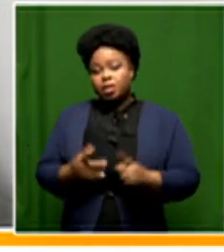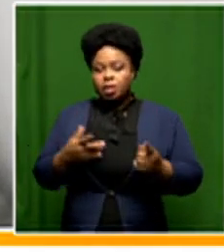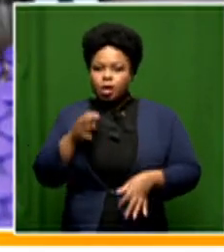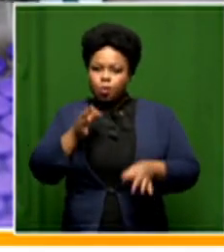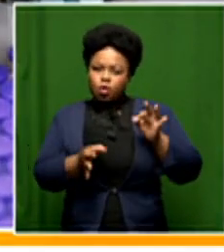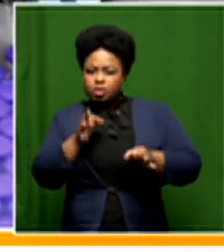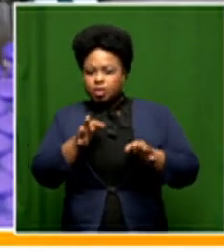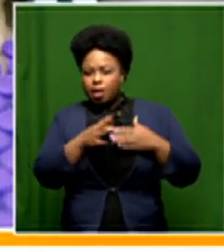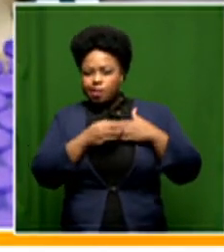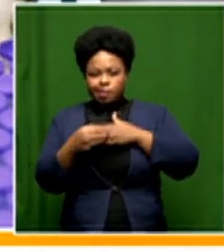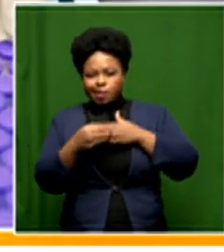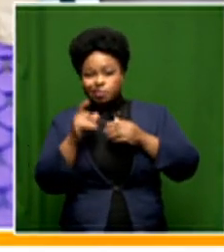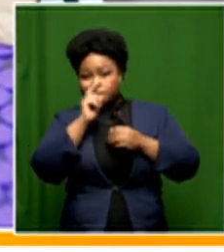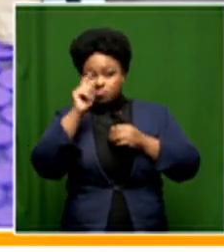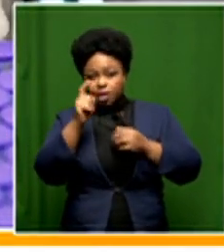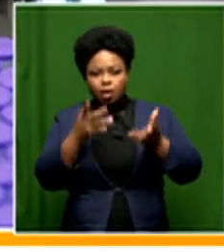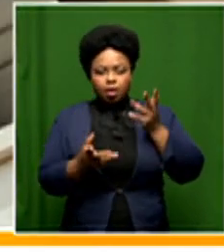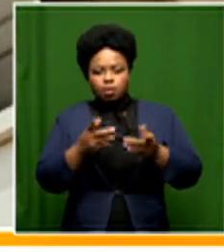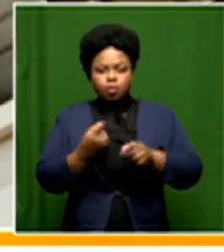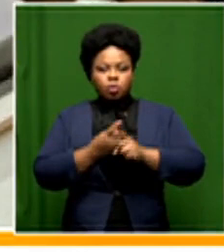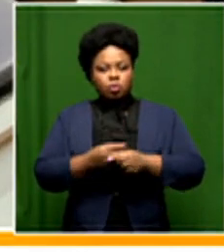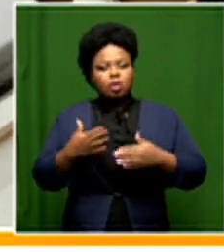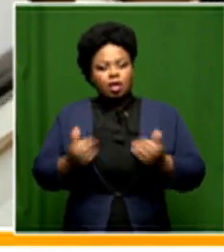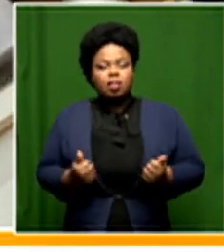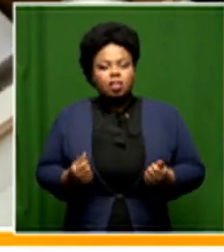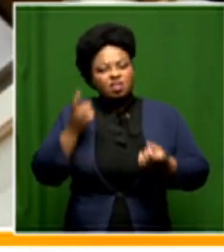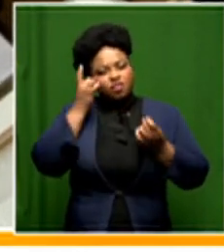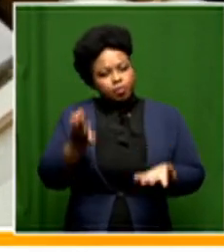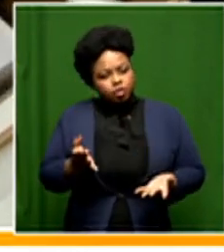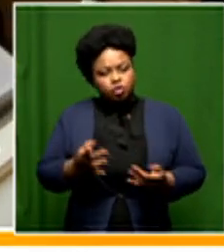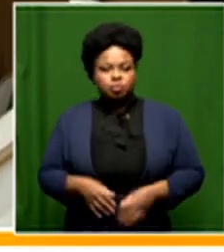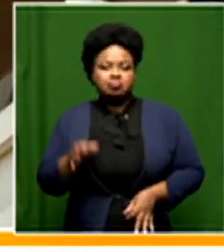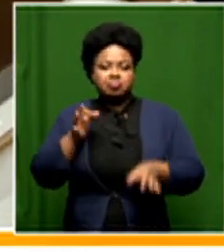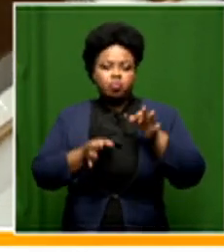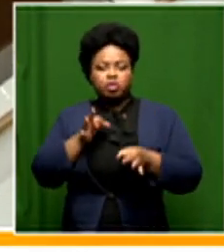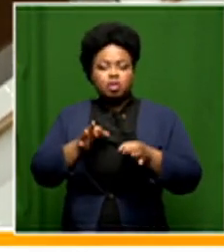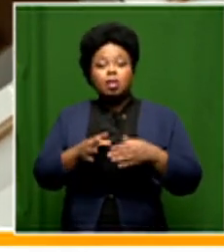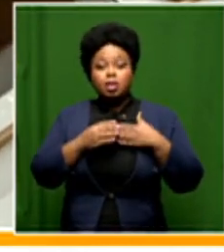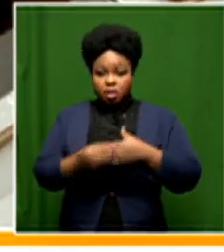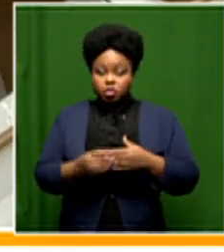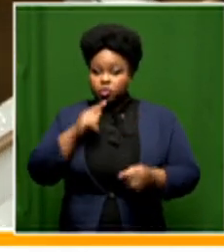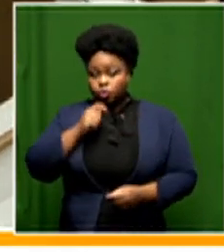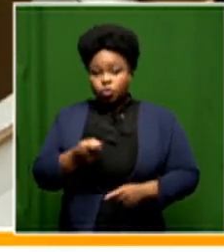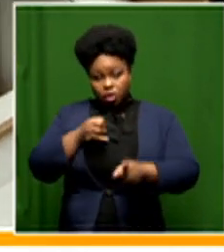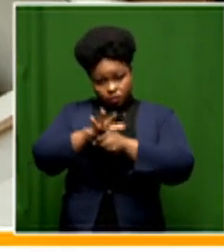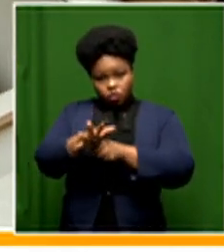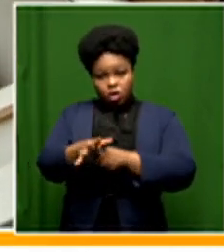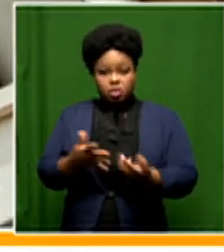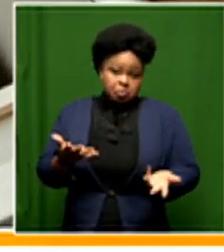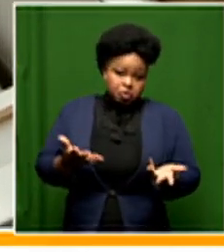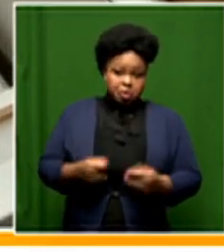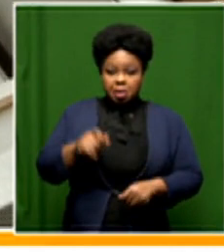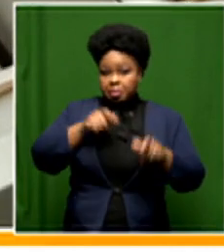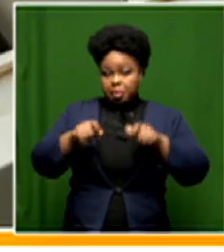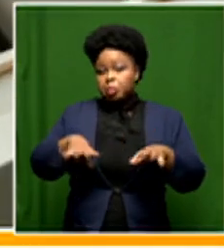political leadership, as well as providing health information, political leadership does play a powerful influence on the likelihood of